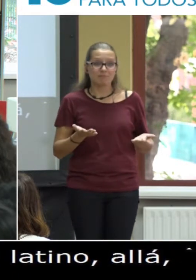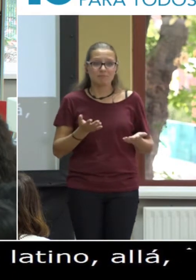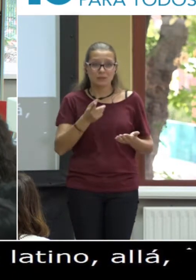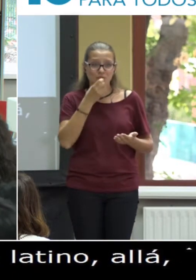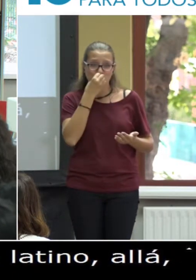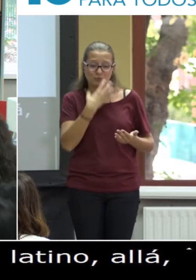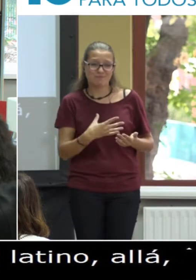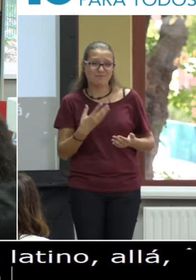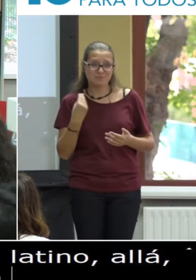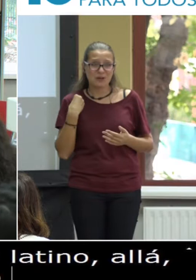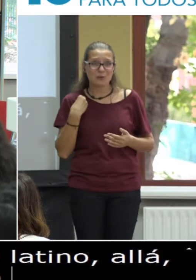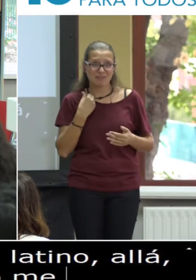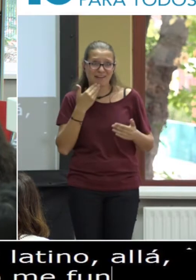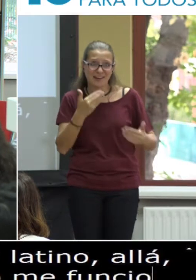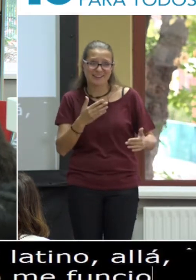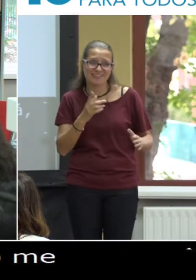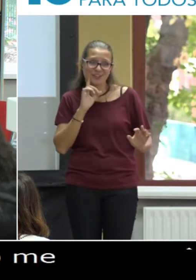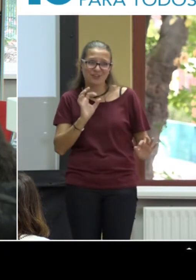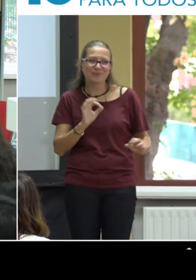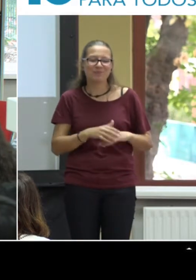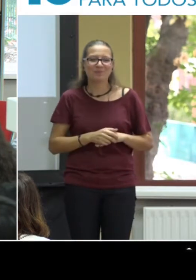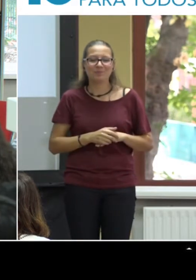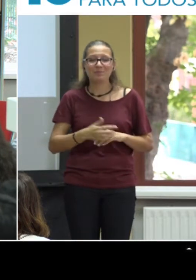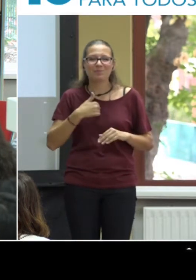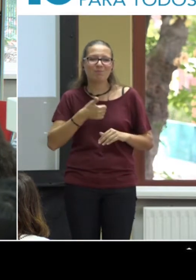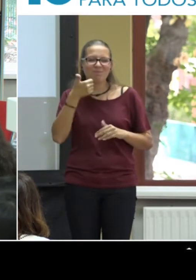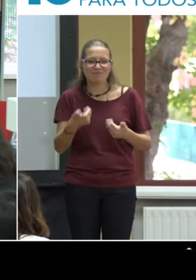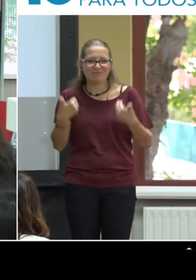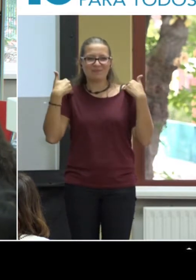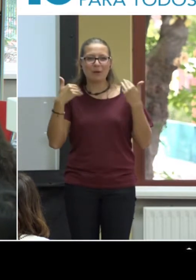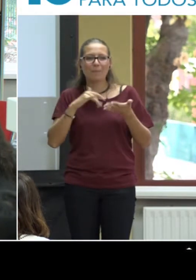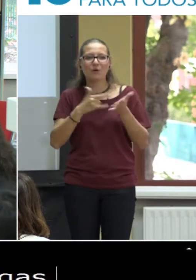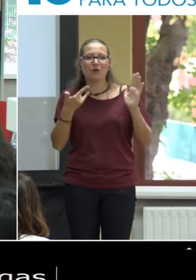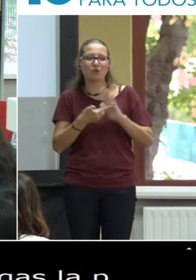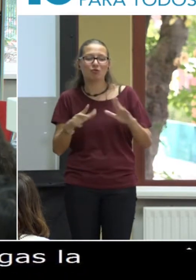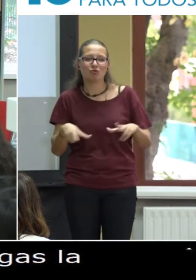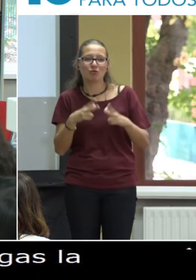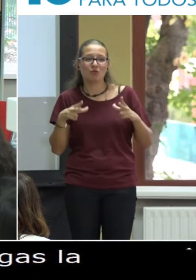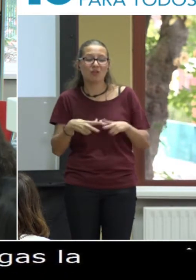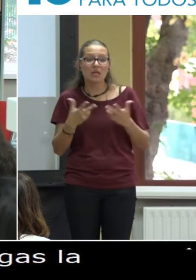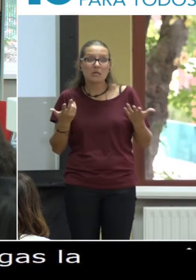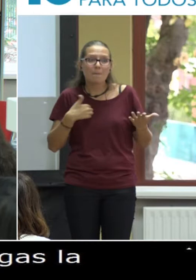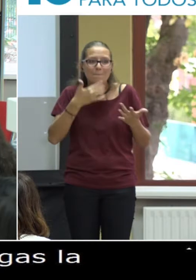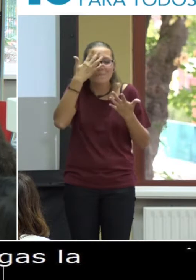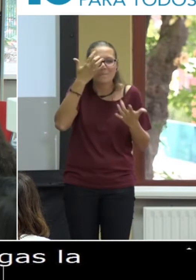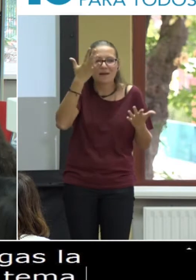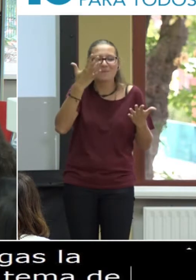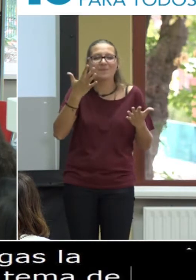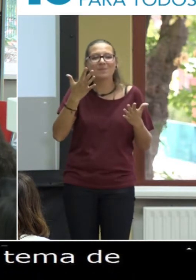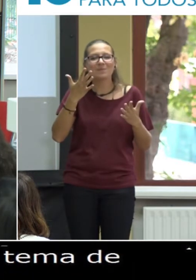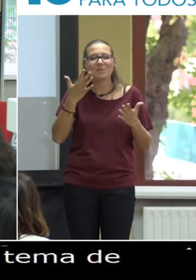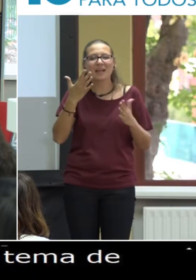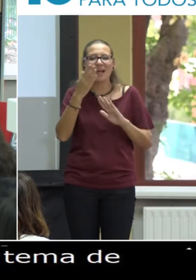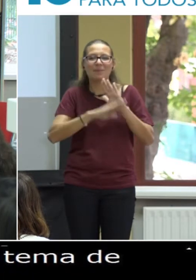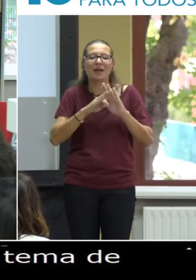Well, I'm glad that you asked this question, of course. I work on social projects. I guess that the apps are